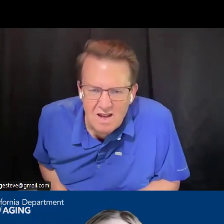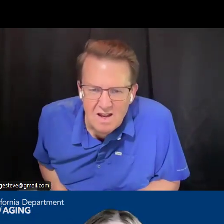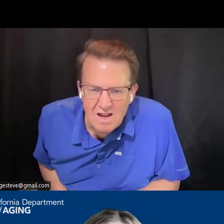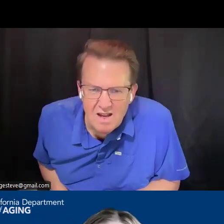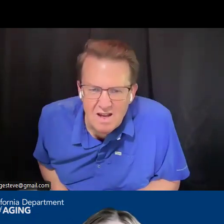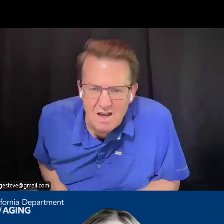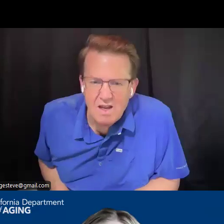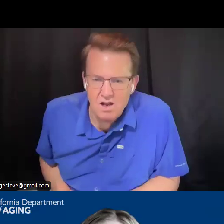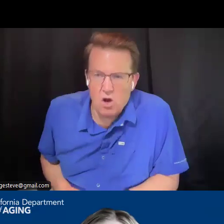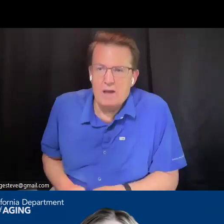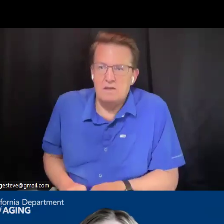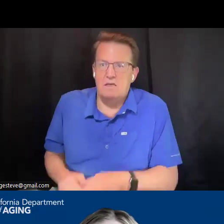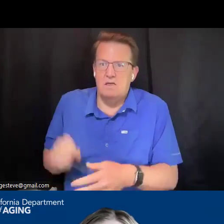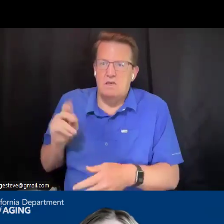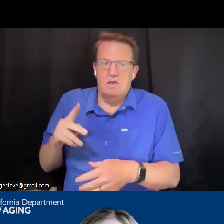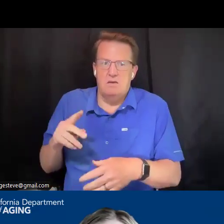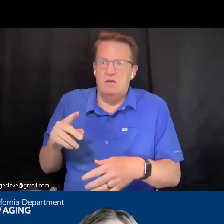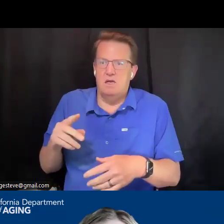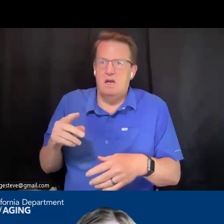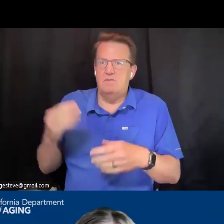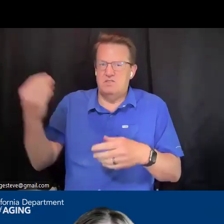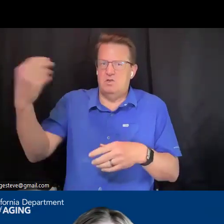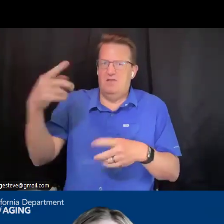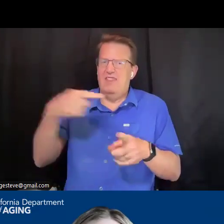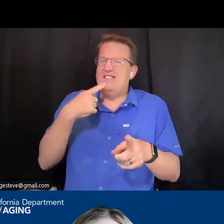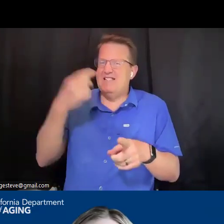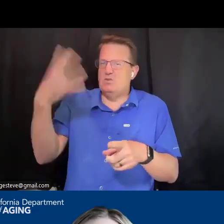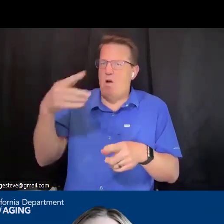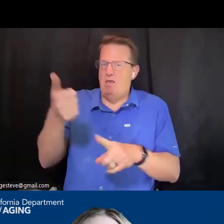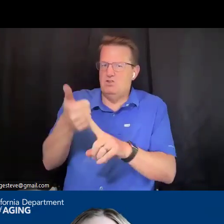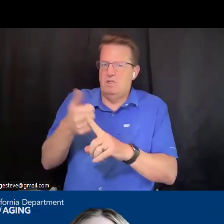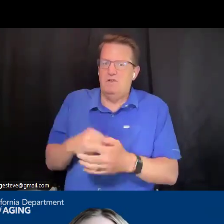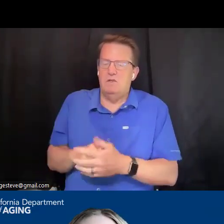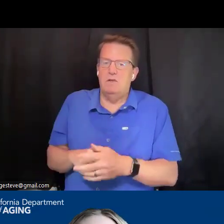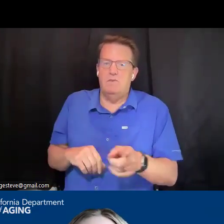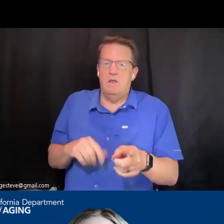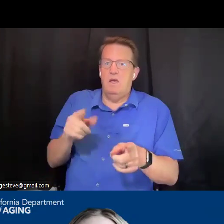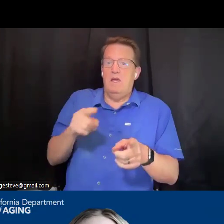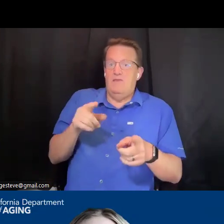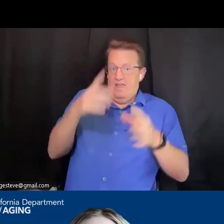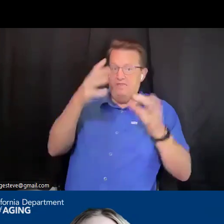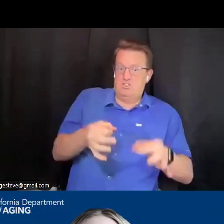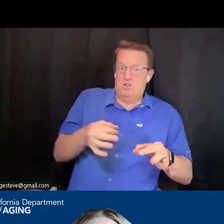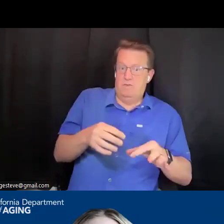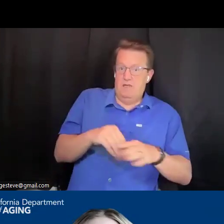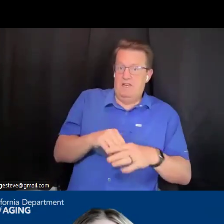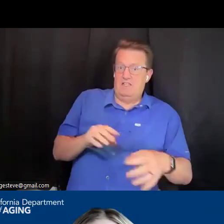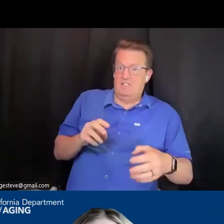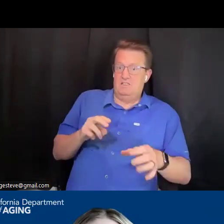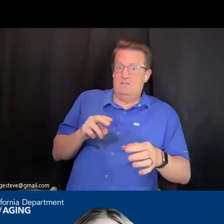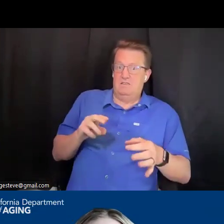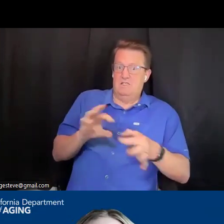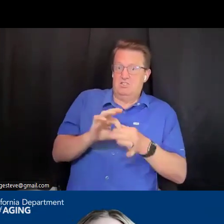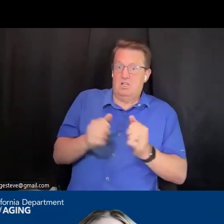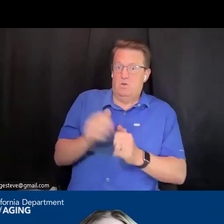Many states have their own sets of factors and weights that they've determined in conjunction with their